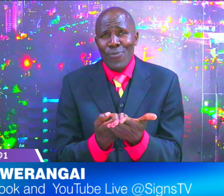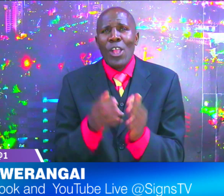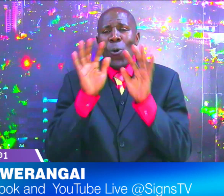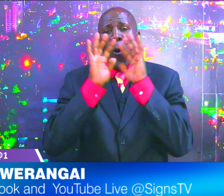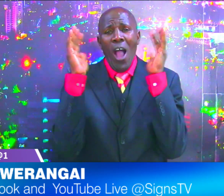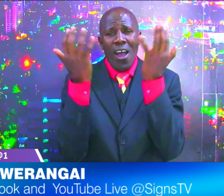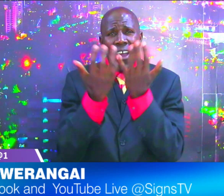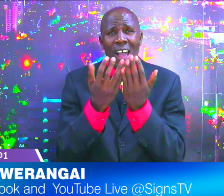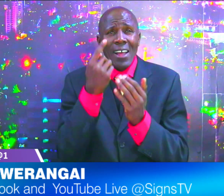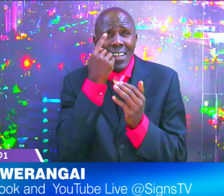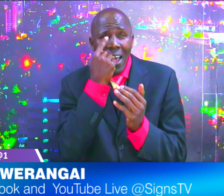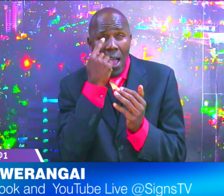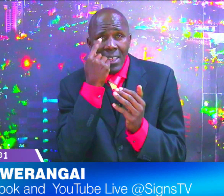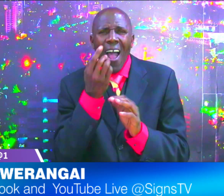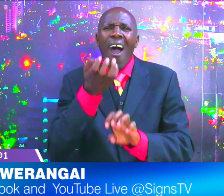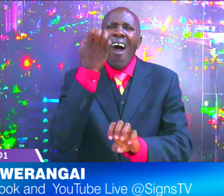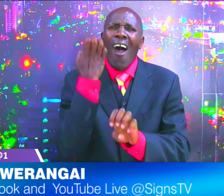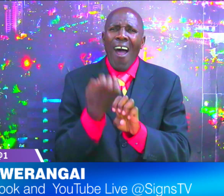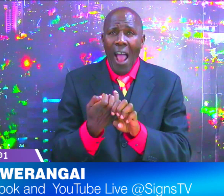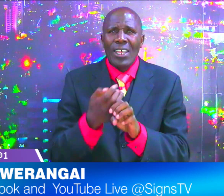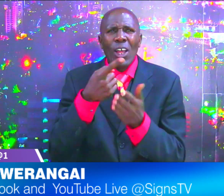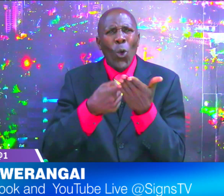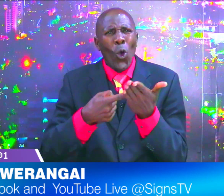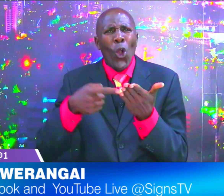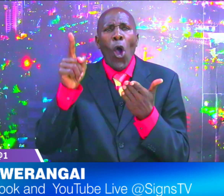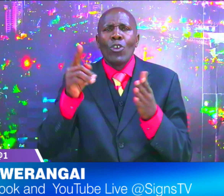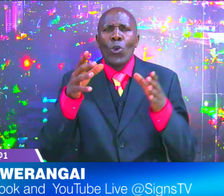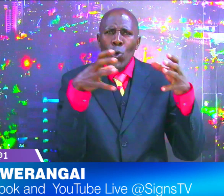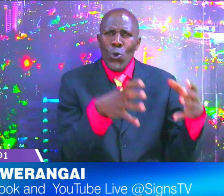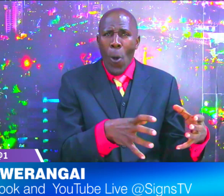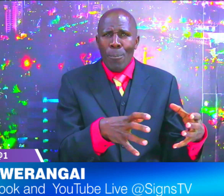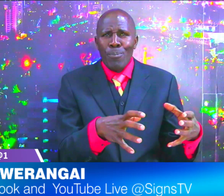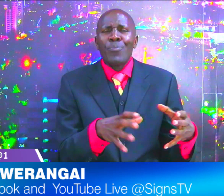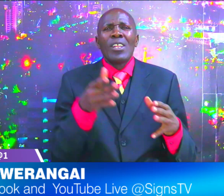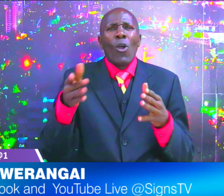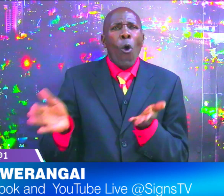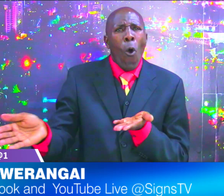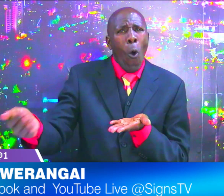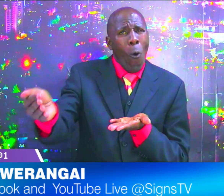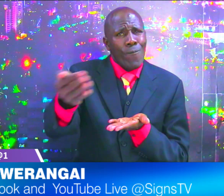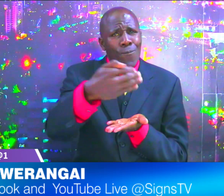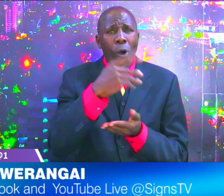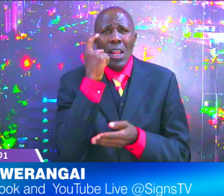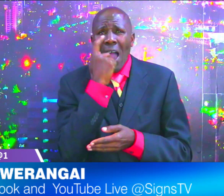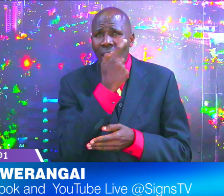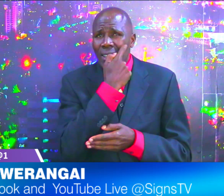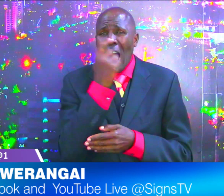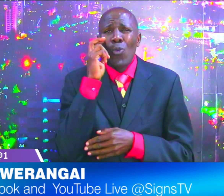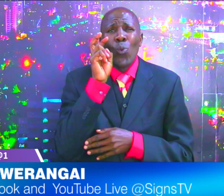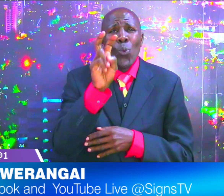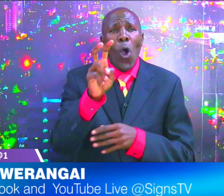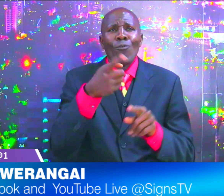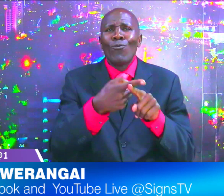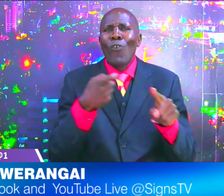And away from that news updates, the probe into WorldCoin, a cryptocurrency company that is